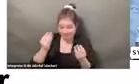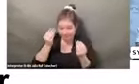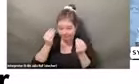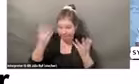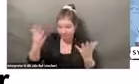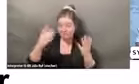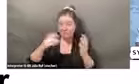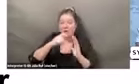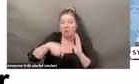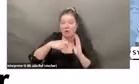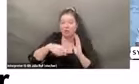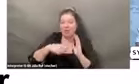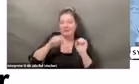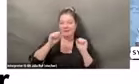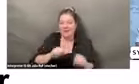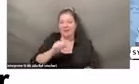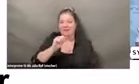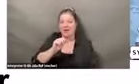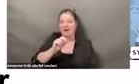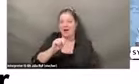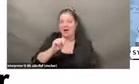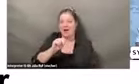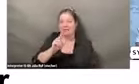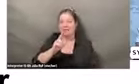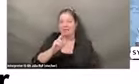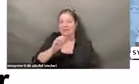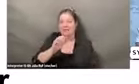project by contacting Andri on